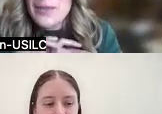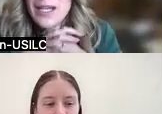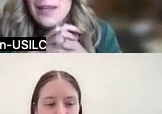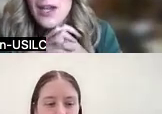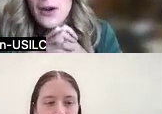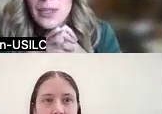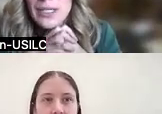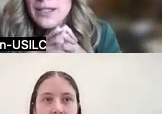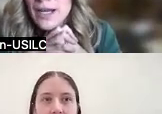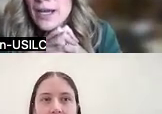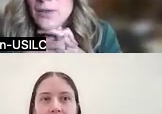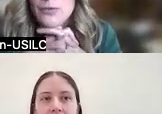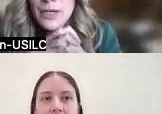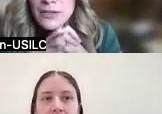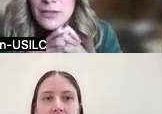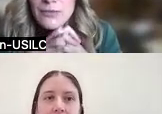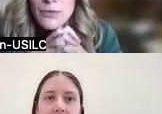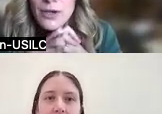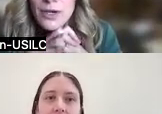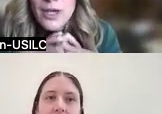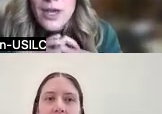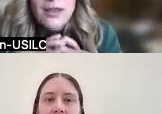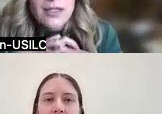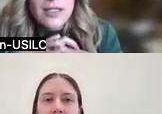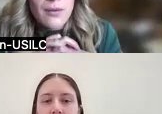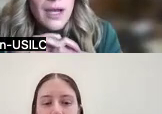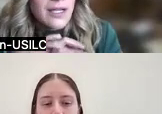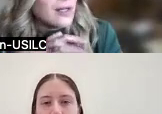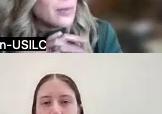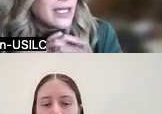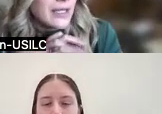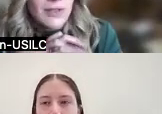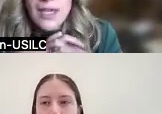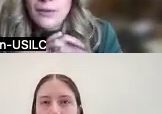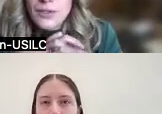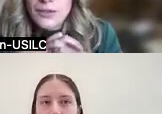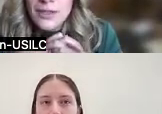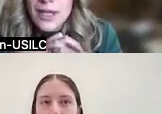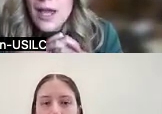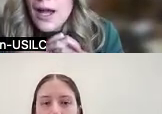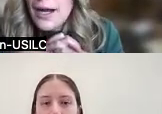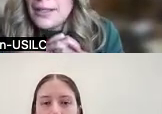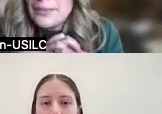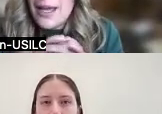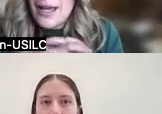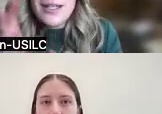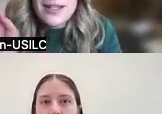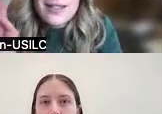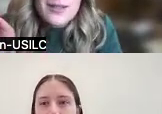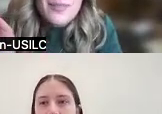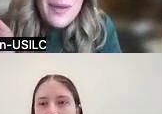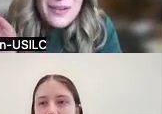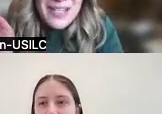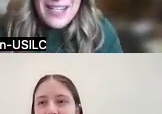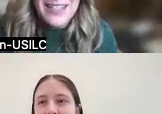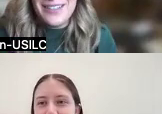My name is Tylee Harmon, and I am the director for the Statewide Independent Living Council. And this